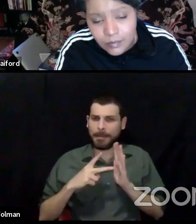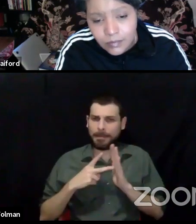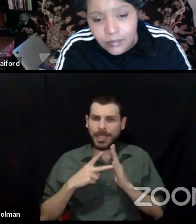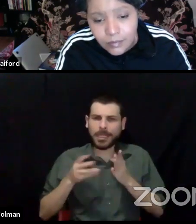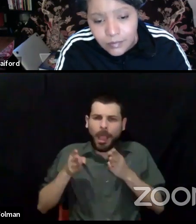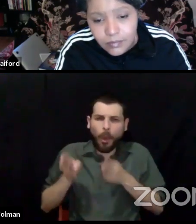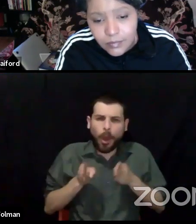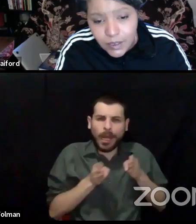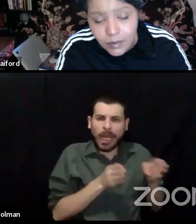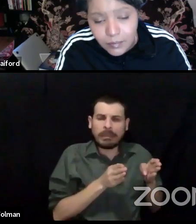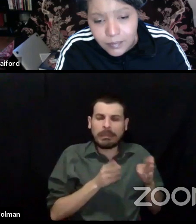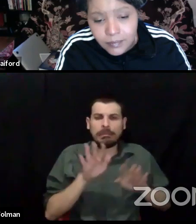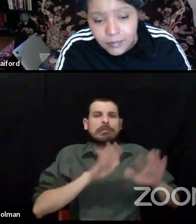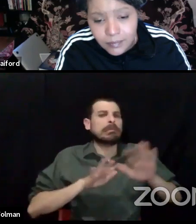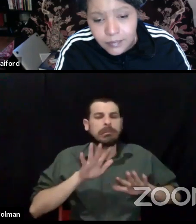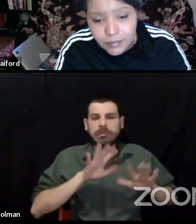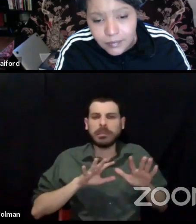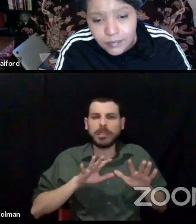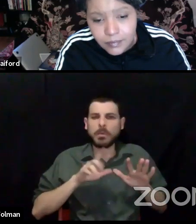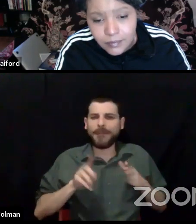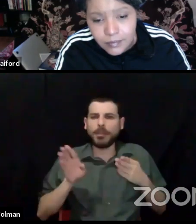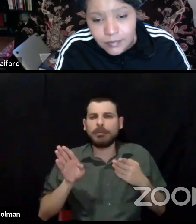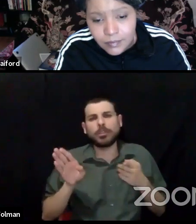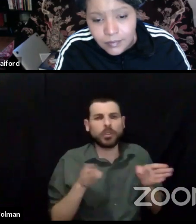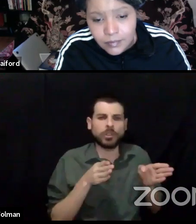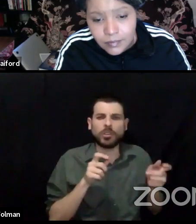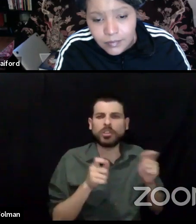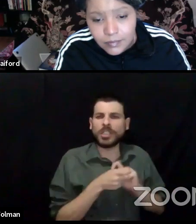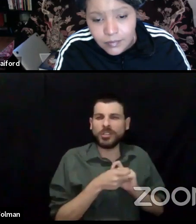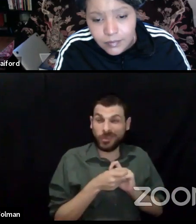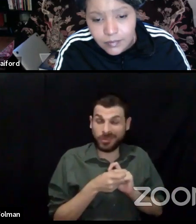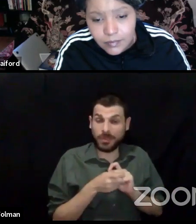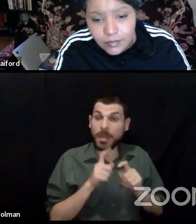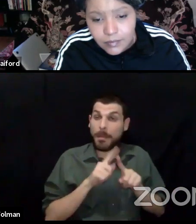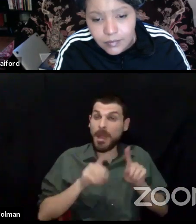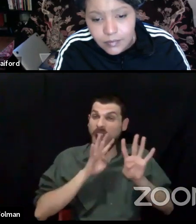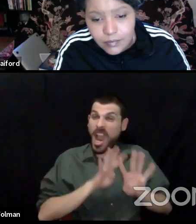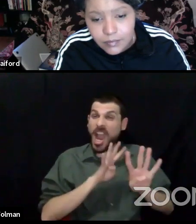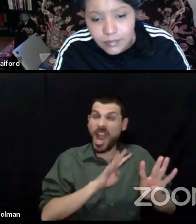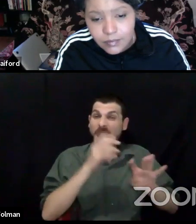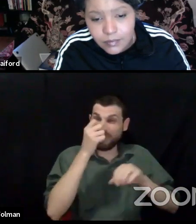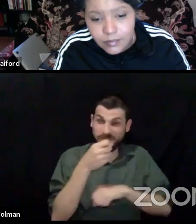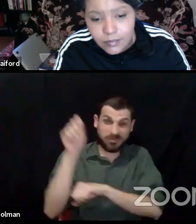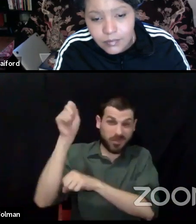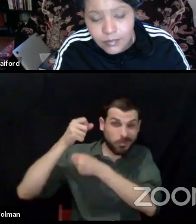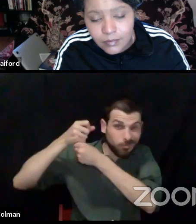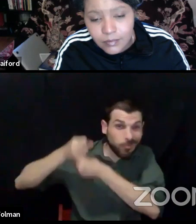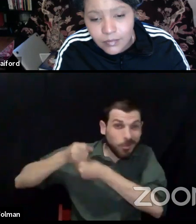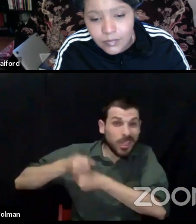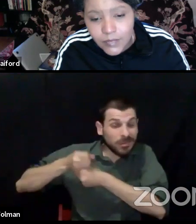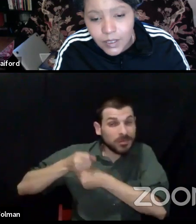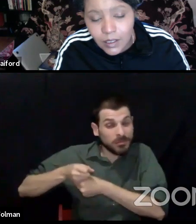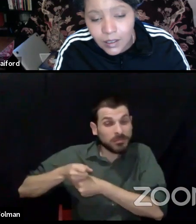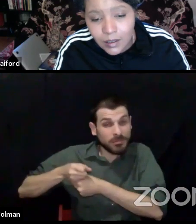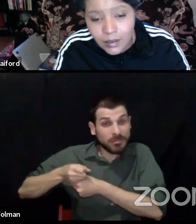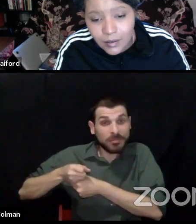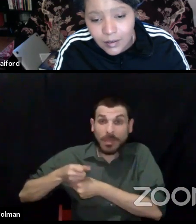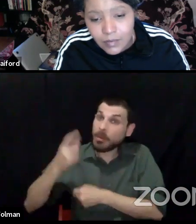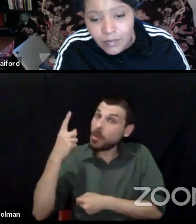pivot, you know? And yeah, demonstrations and protests were, you know, they were one